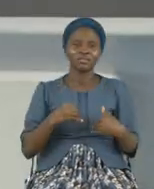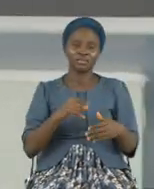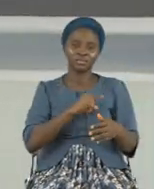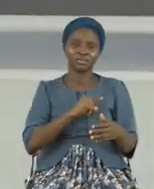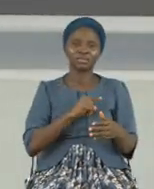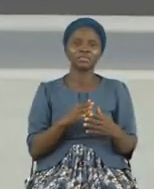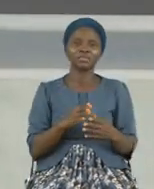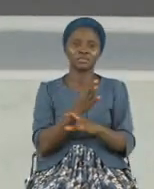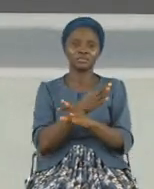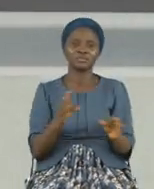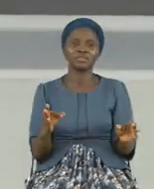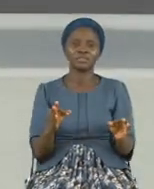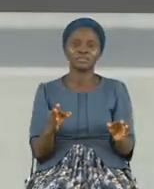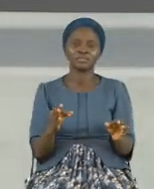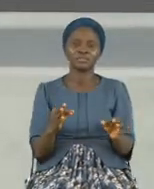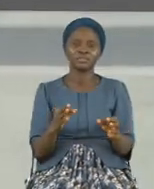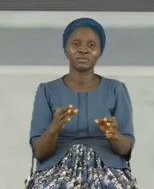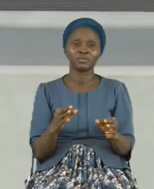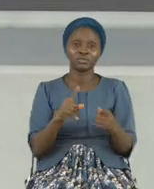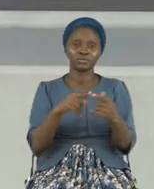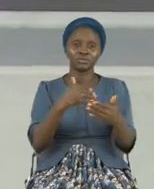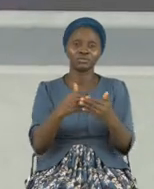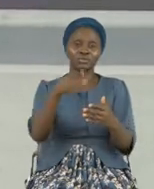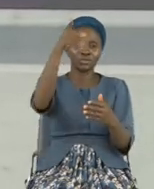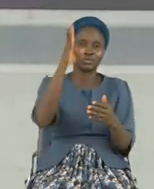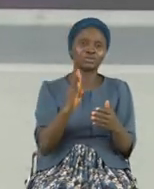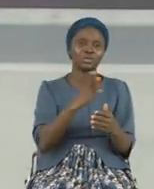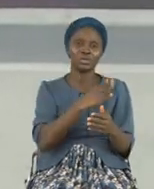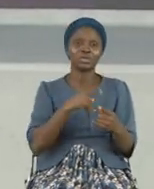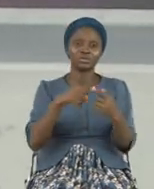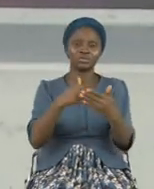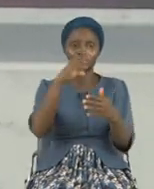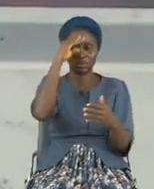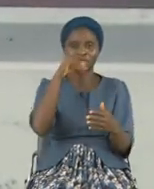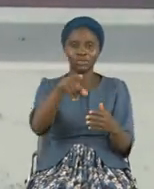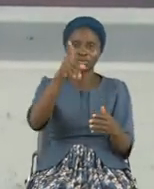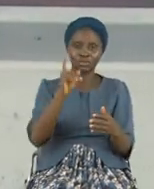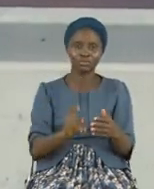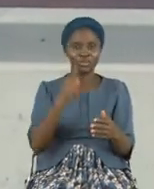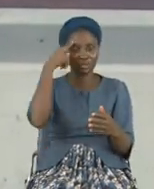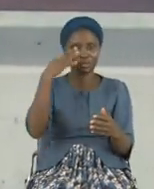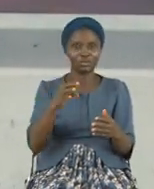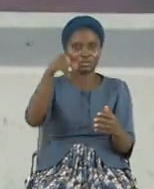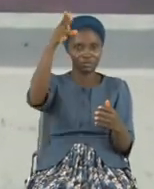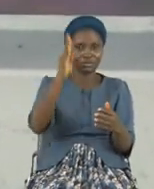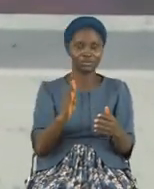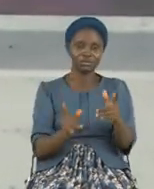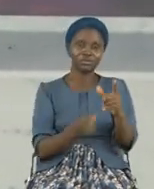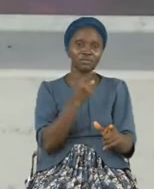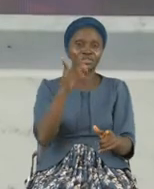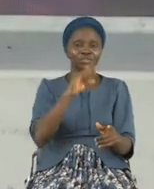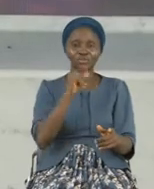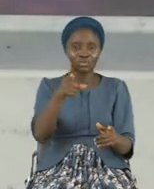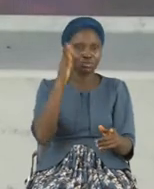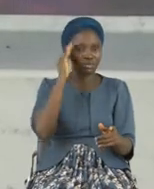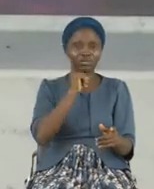still put God first. You must not be bending and yielding and submitting and cringing